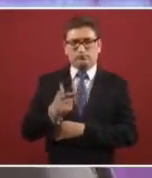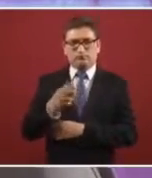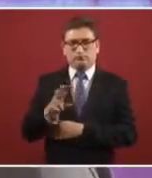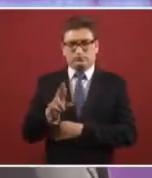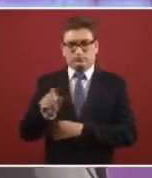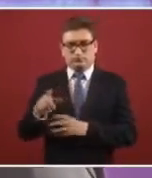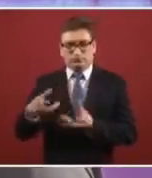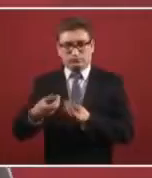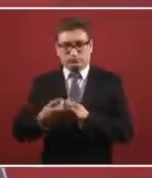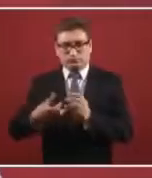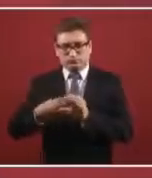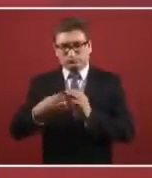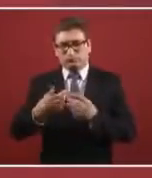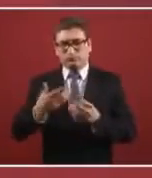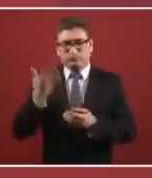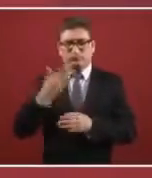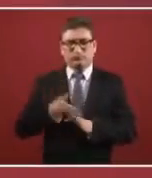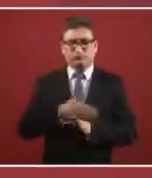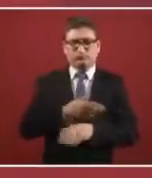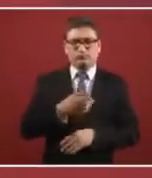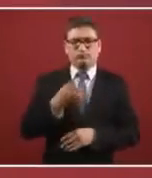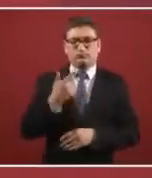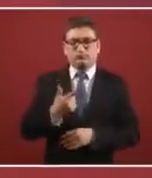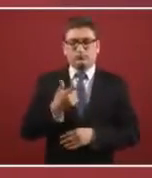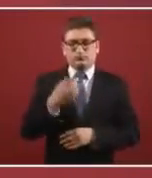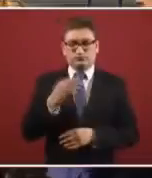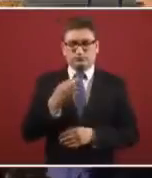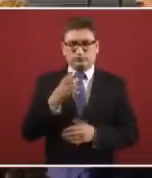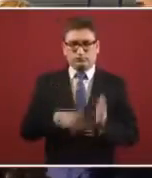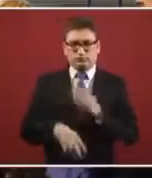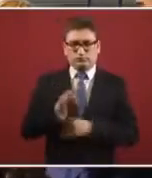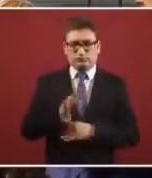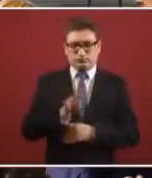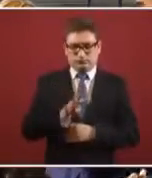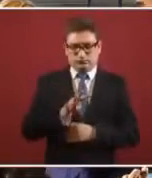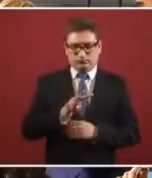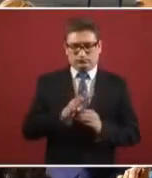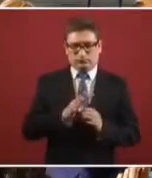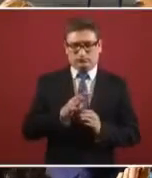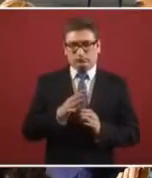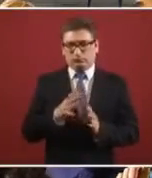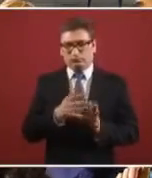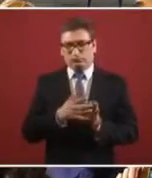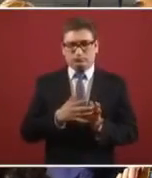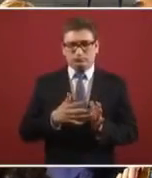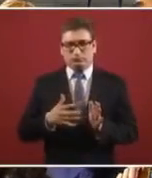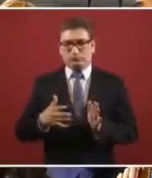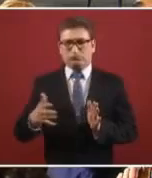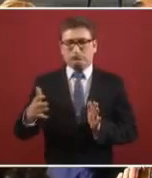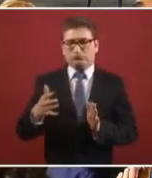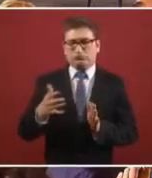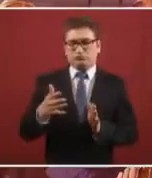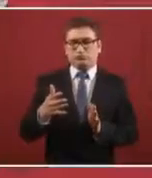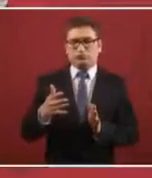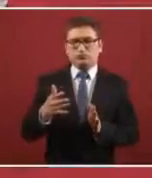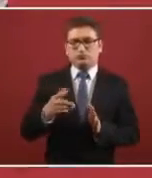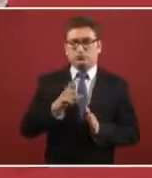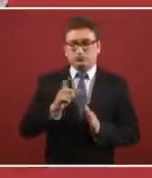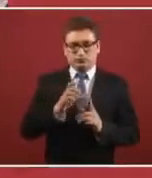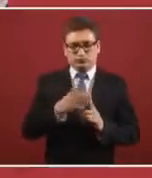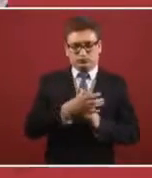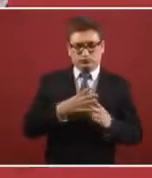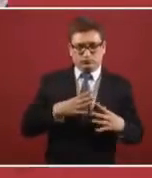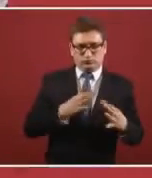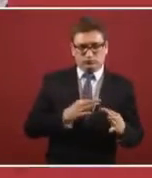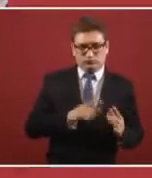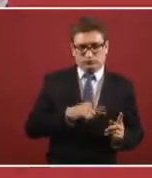were República done with desde el the 5 de febrero District del Attorney of the 2019, Republic prácticamente since en menos de un mes, January a of menos de un mes instalada 2019 la